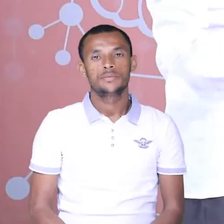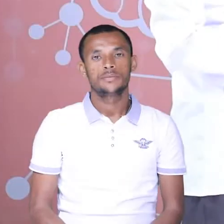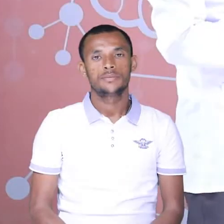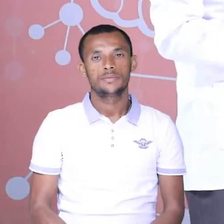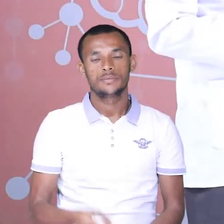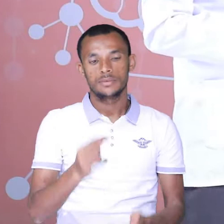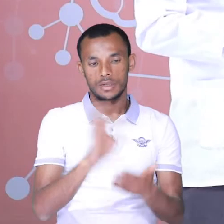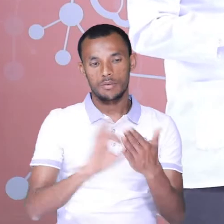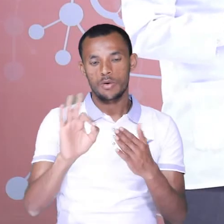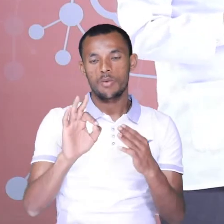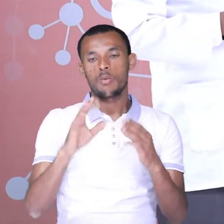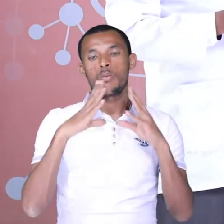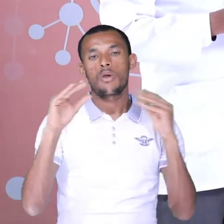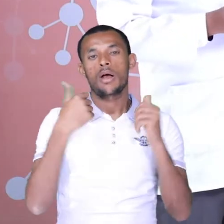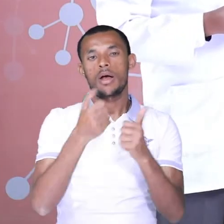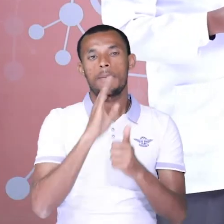The number of moles can be